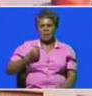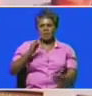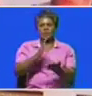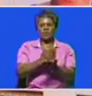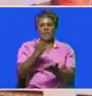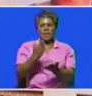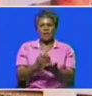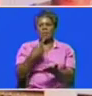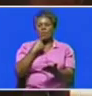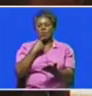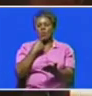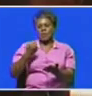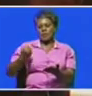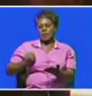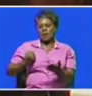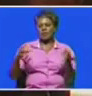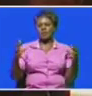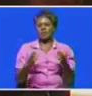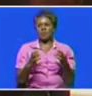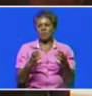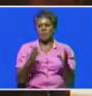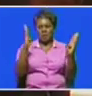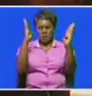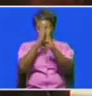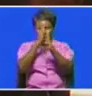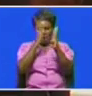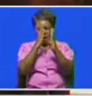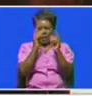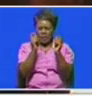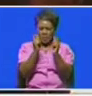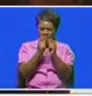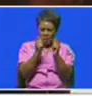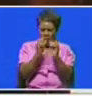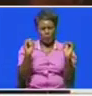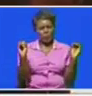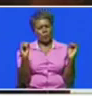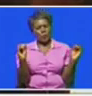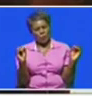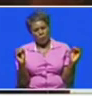in the Moi Girls community. We didn't hide our nakedness from our children.